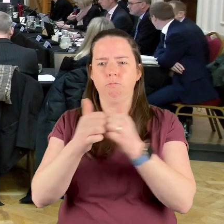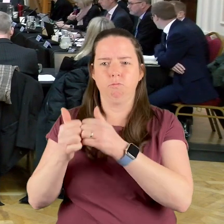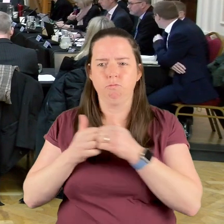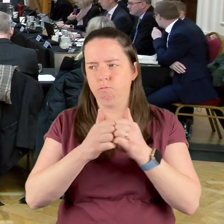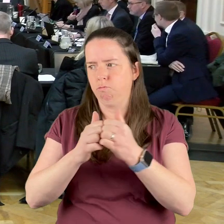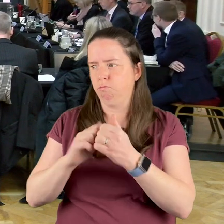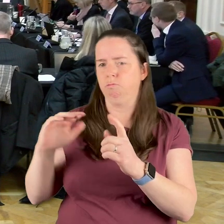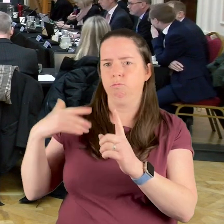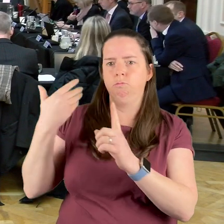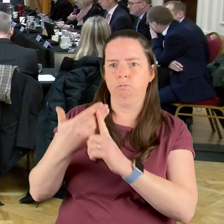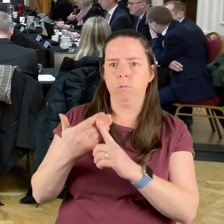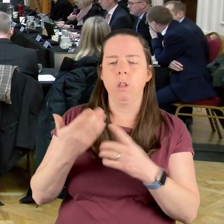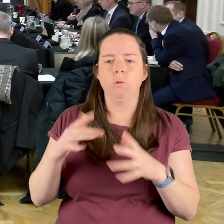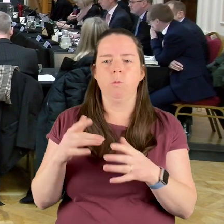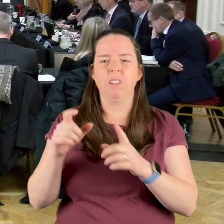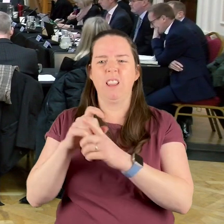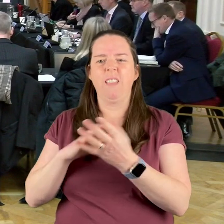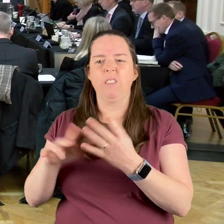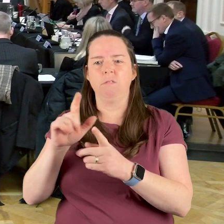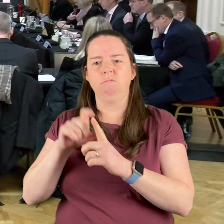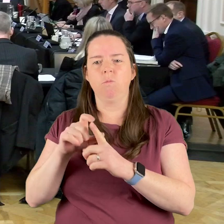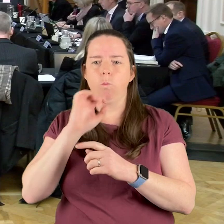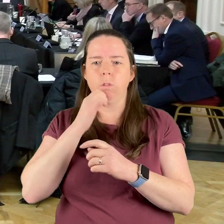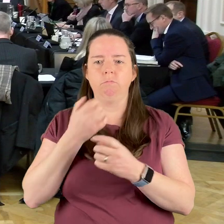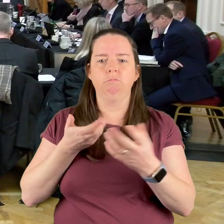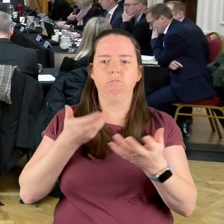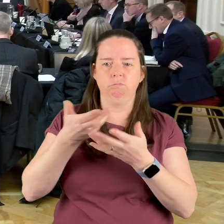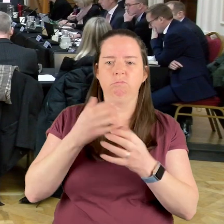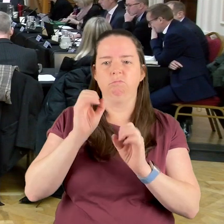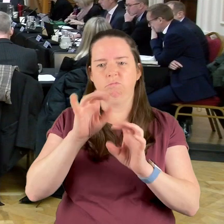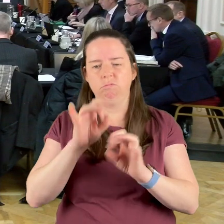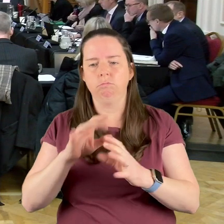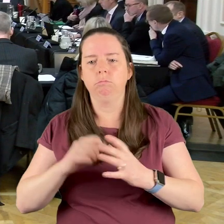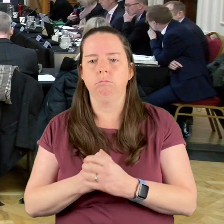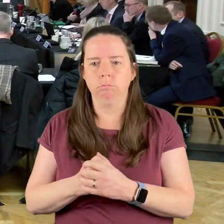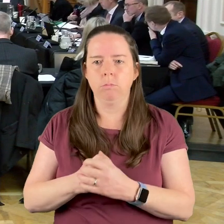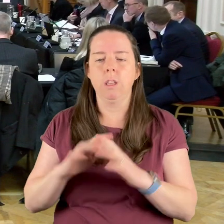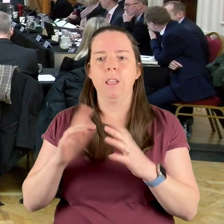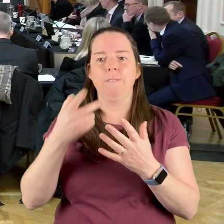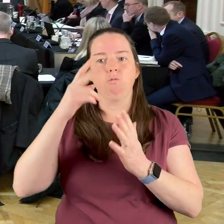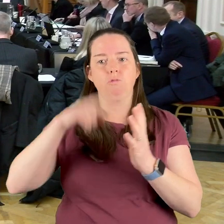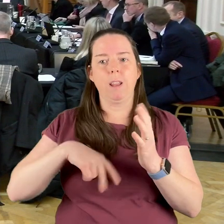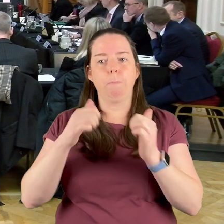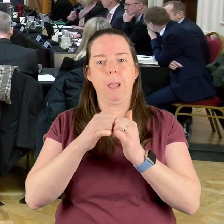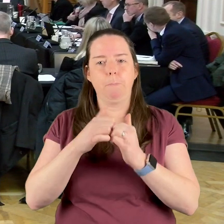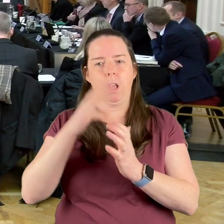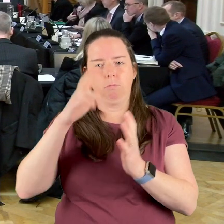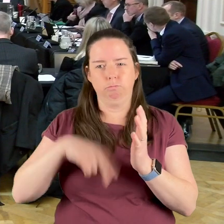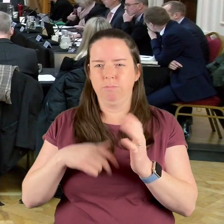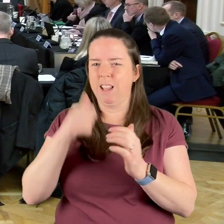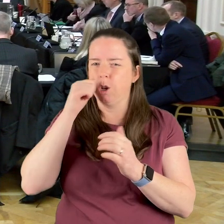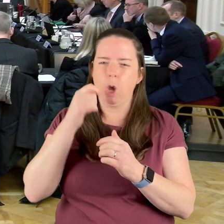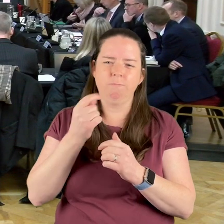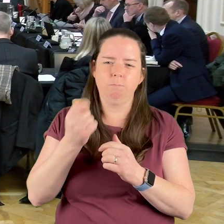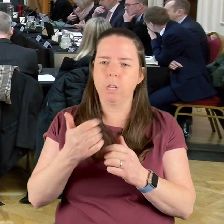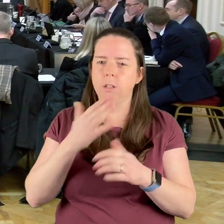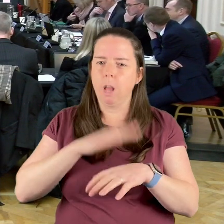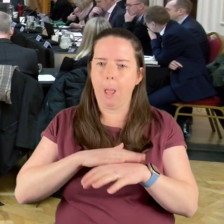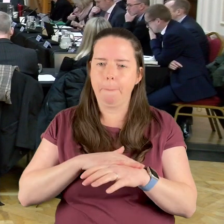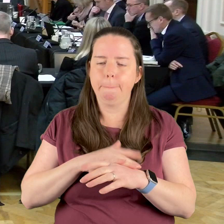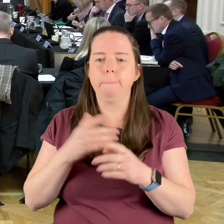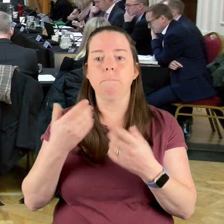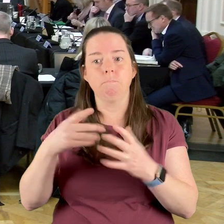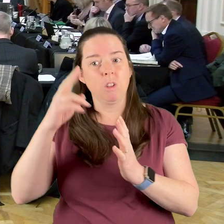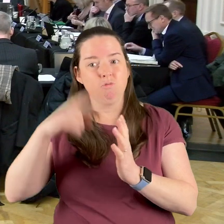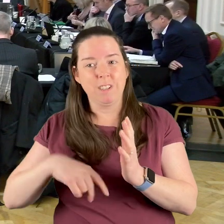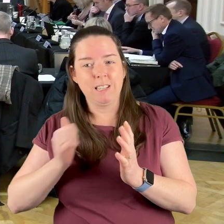several more collaboratives and 15 networks, which David will just work through a little bit and tell you about some of the outcomes. And we take it you've read the paper